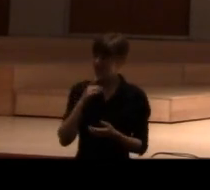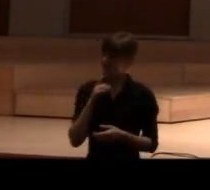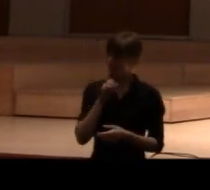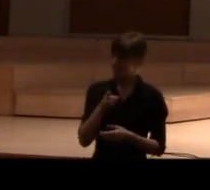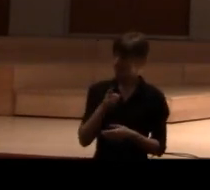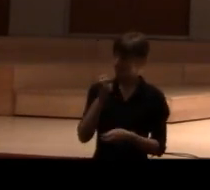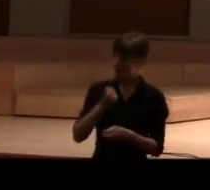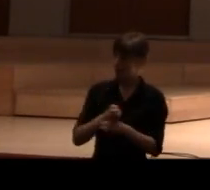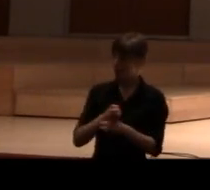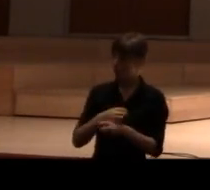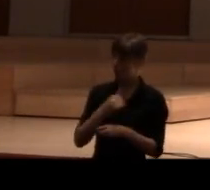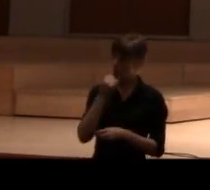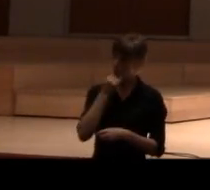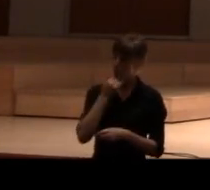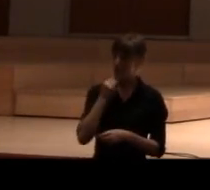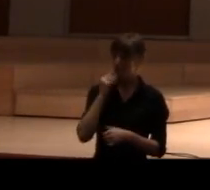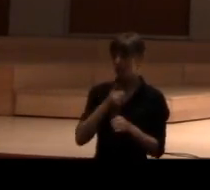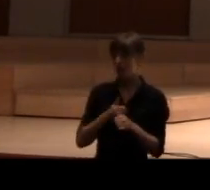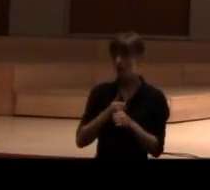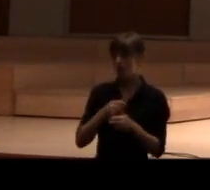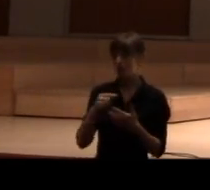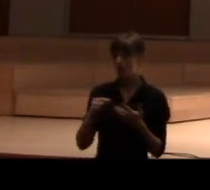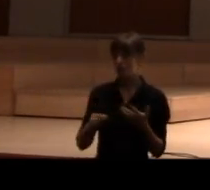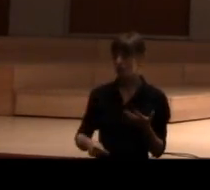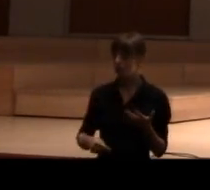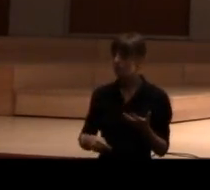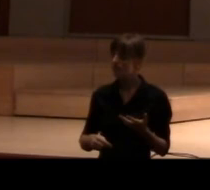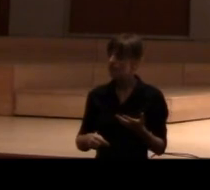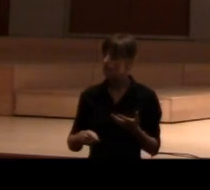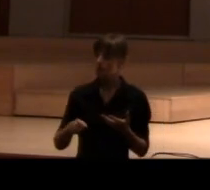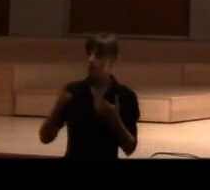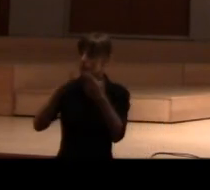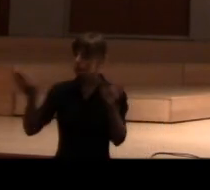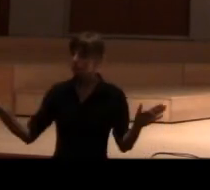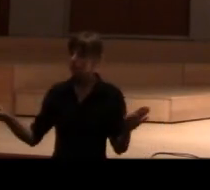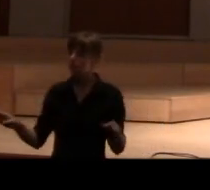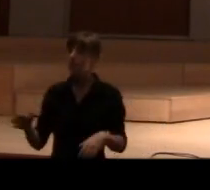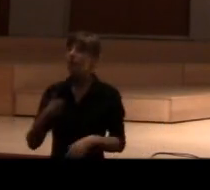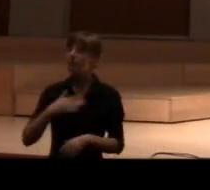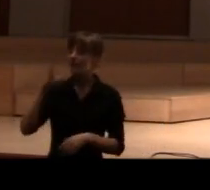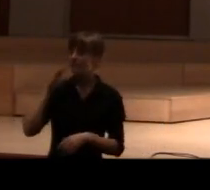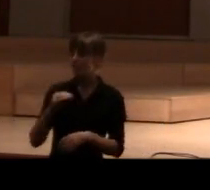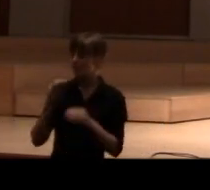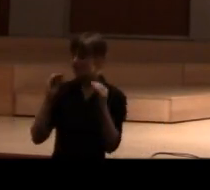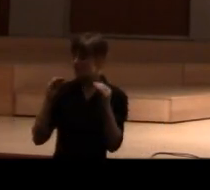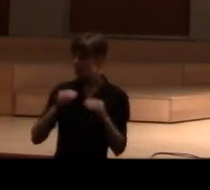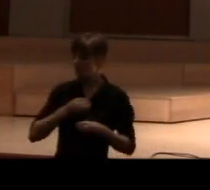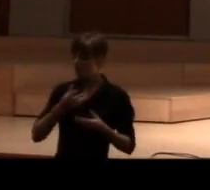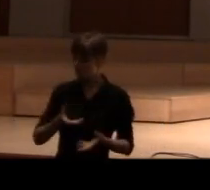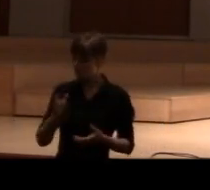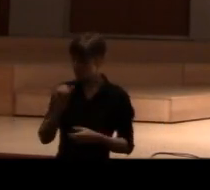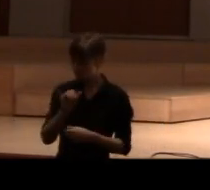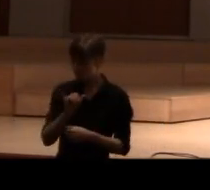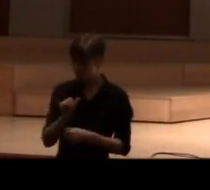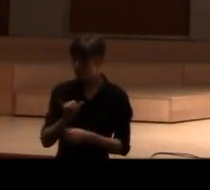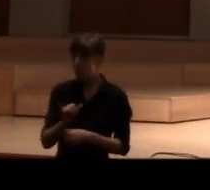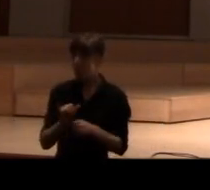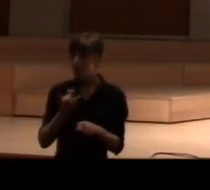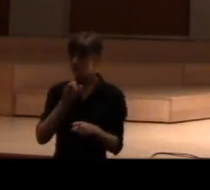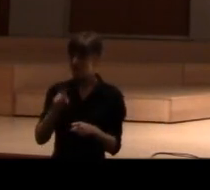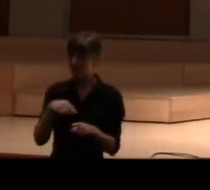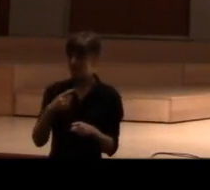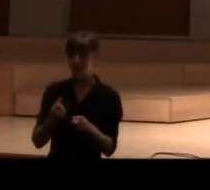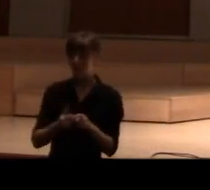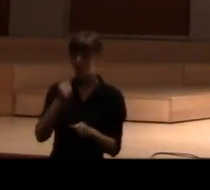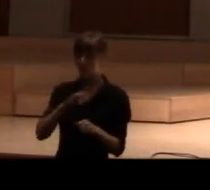going wrong is part of writing, just as it is part of life. In my experience teaching poetry as well, I've encountered a lot of students whose only exposure to writing